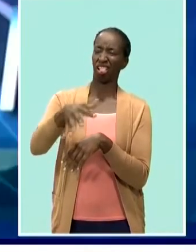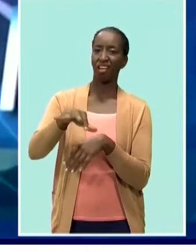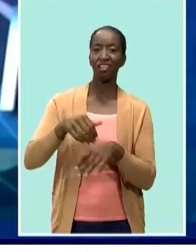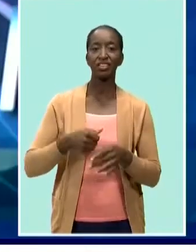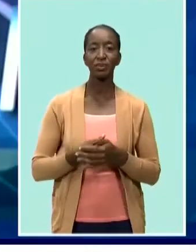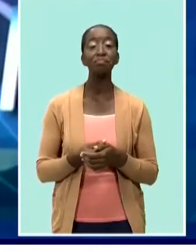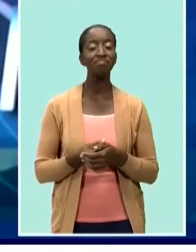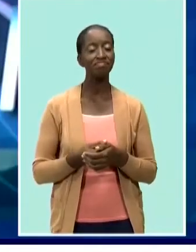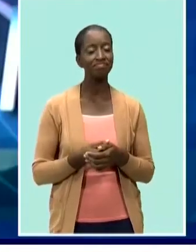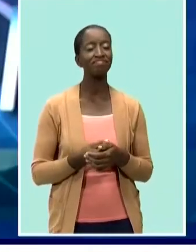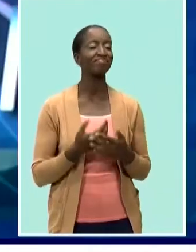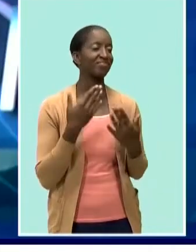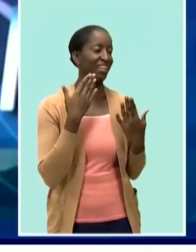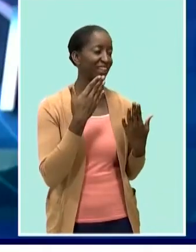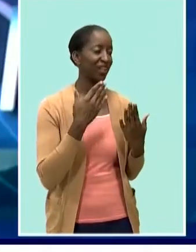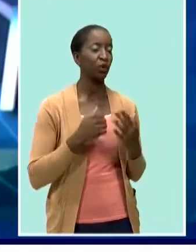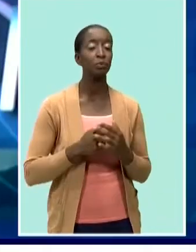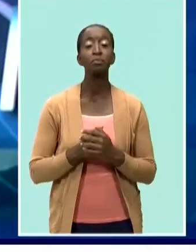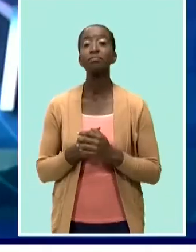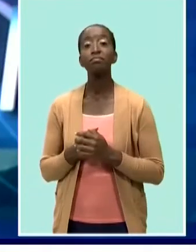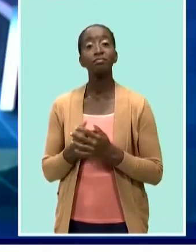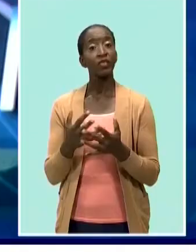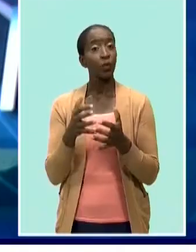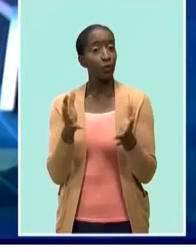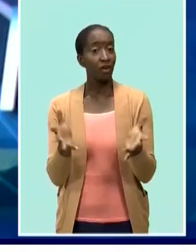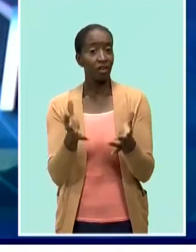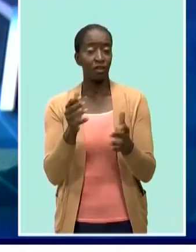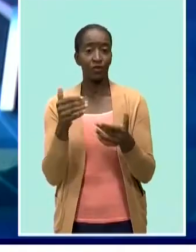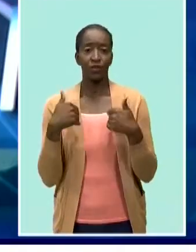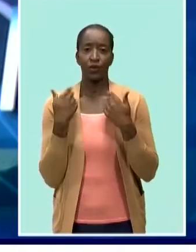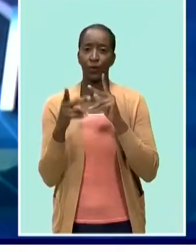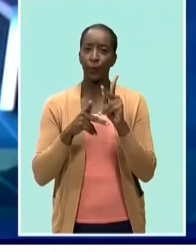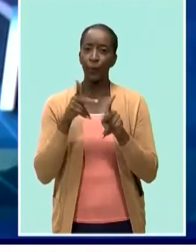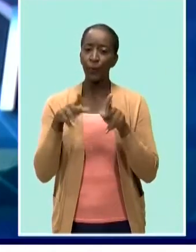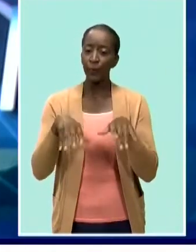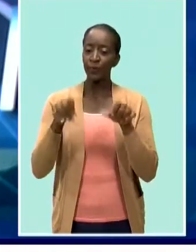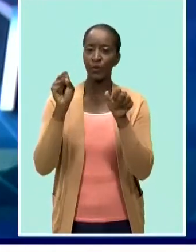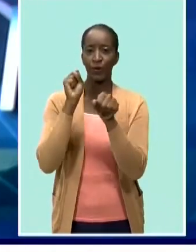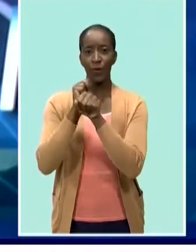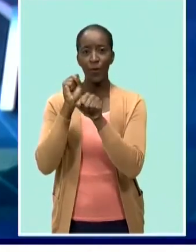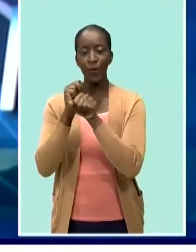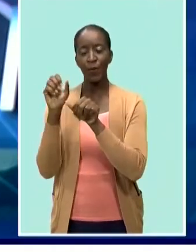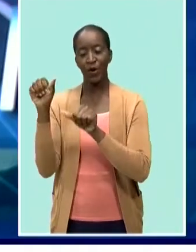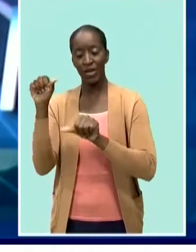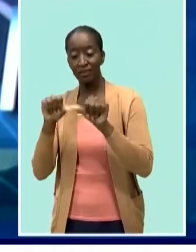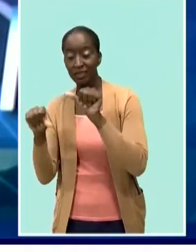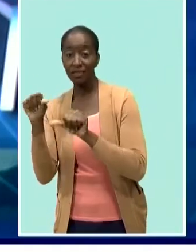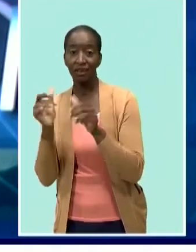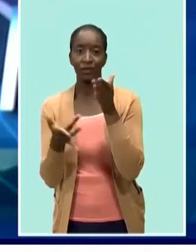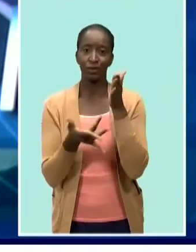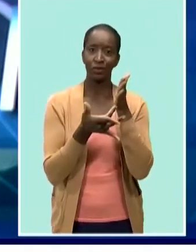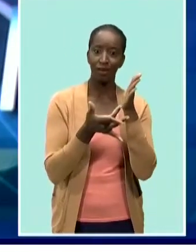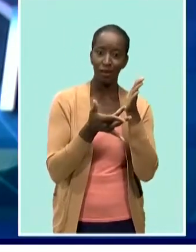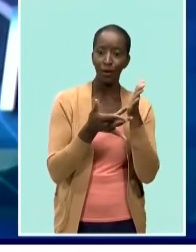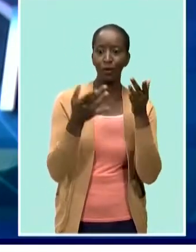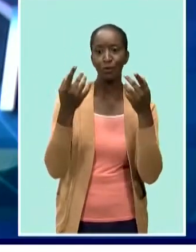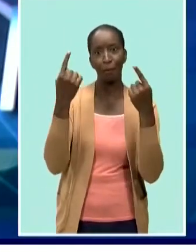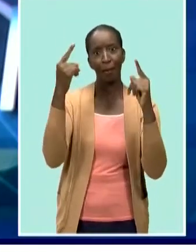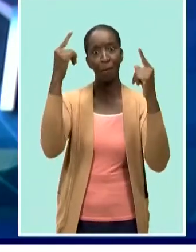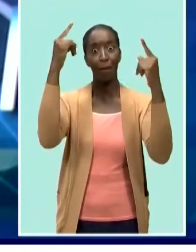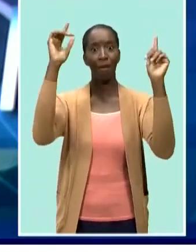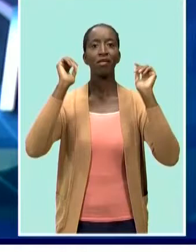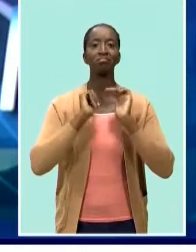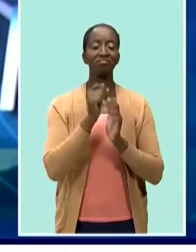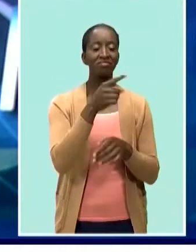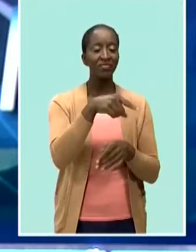Well, efforts to get young people interested in careers in science and technology appear to be bearing some fruit, and this was evident as students